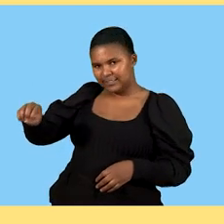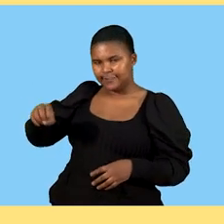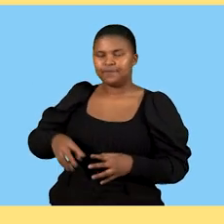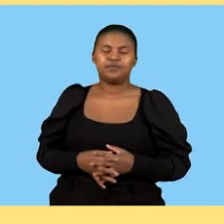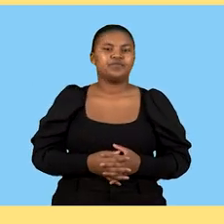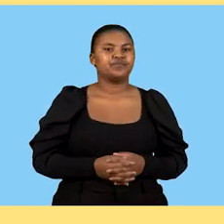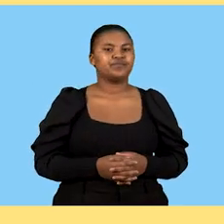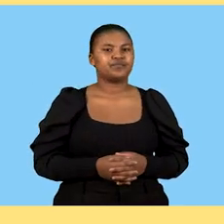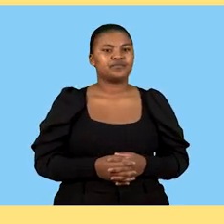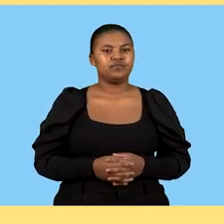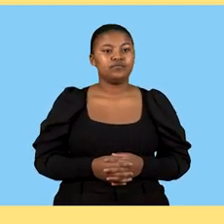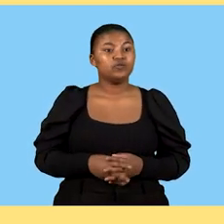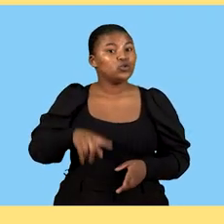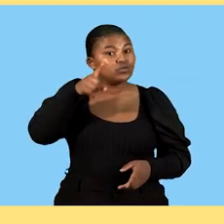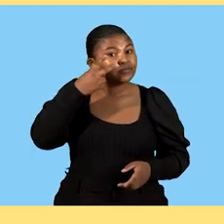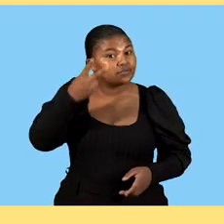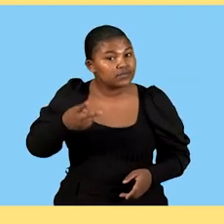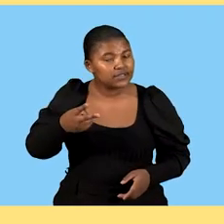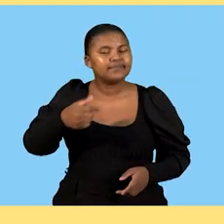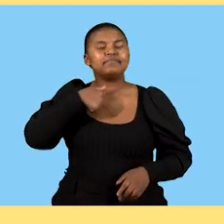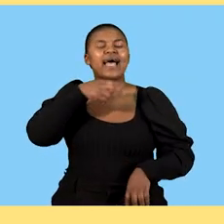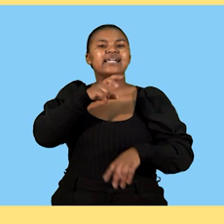And when I add them, they give me